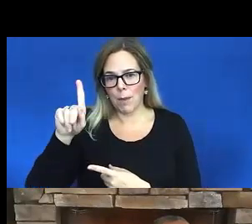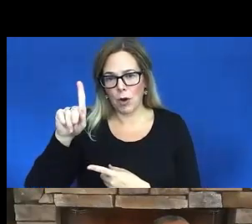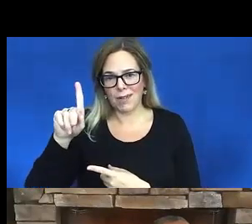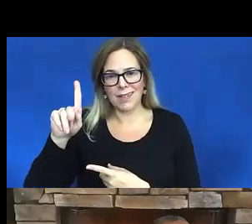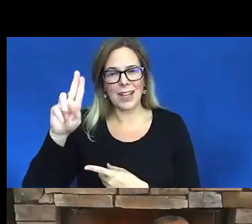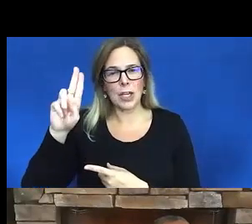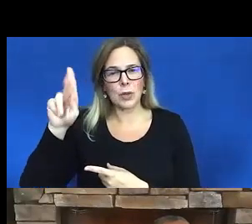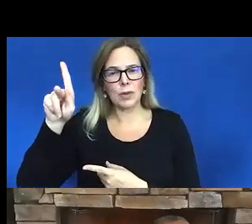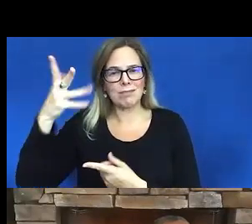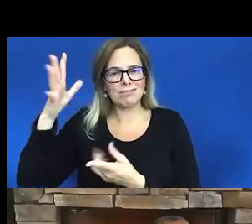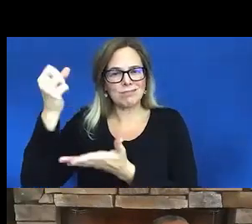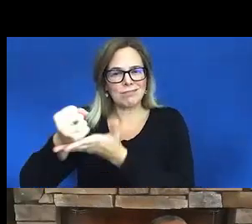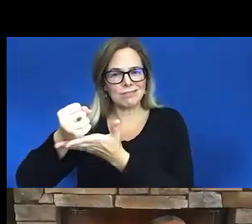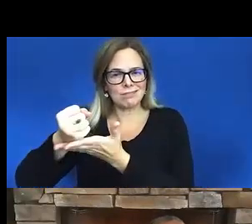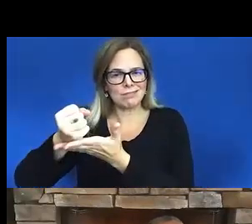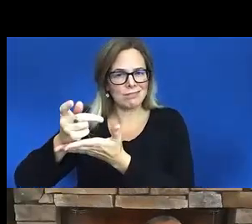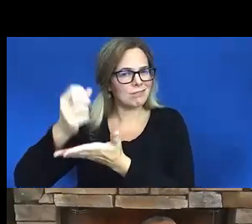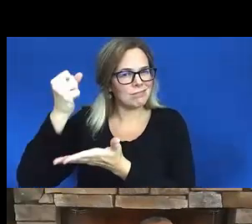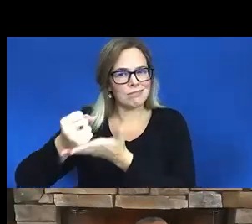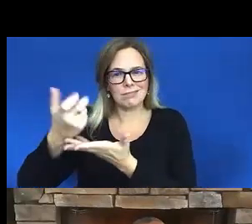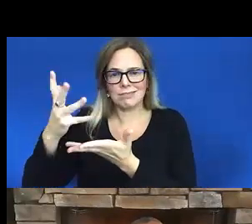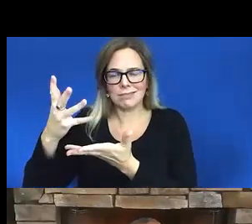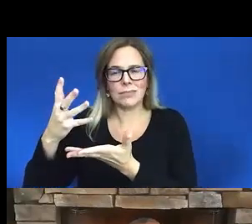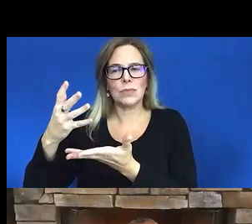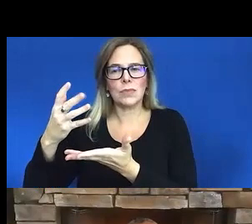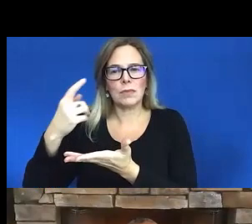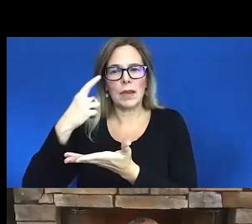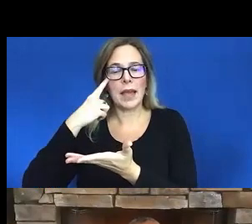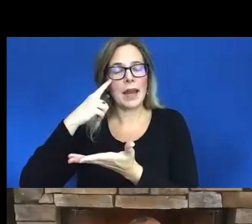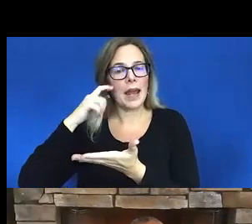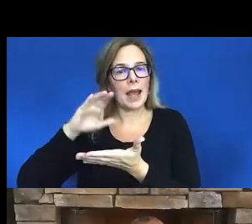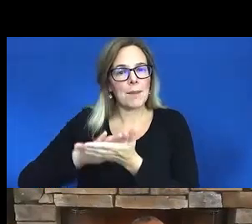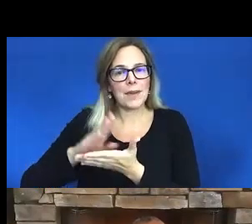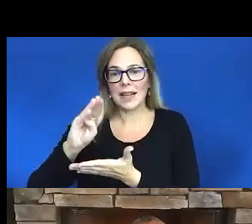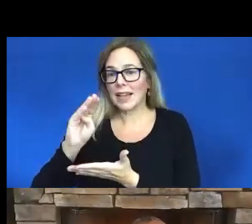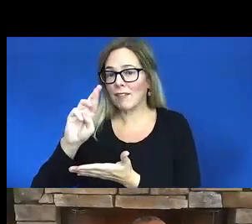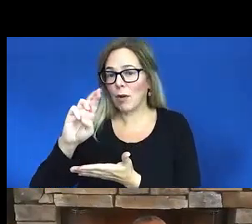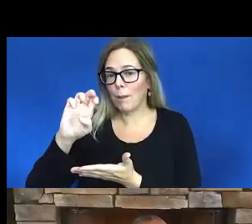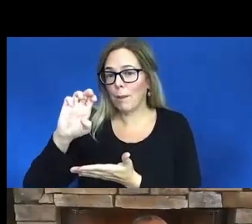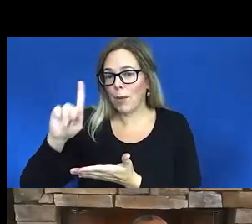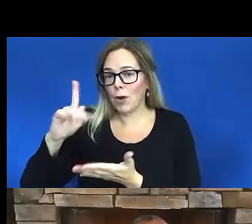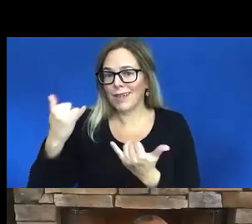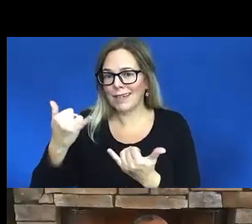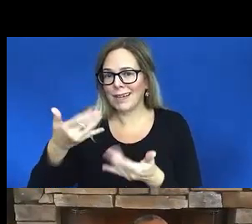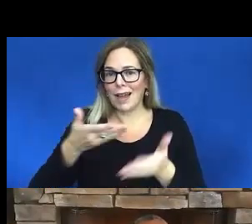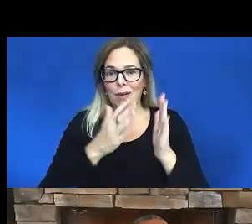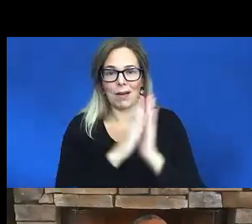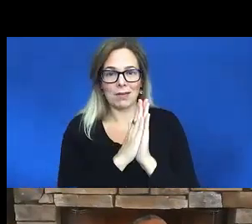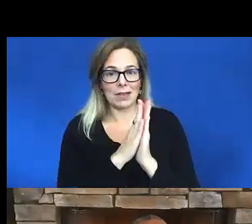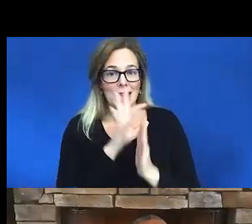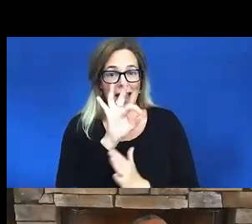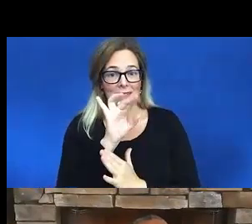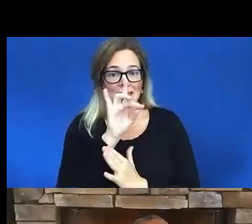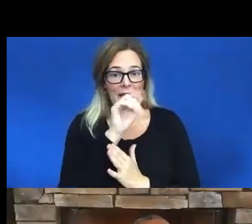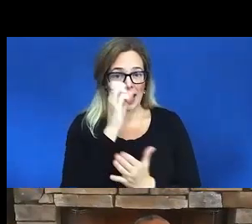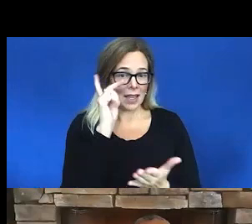UK just recently. And I believe Merck has requested FDA approval for that. And it has been associated in the